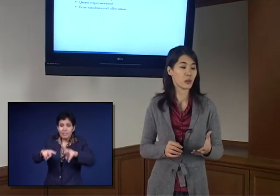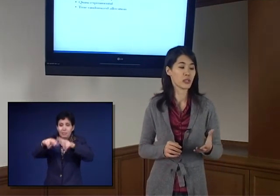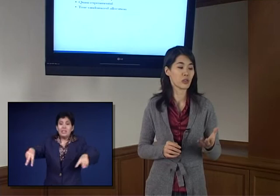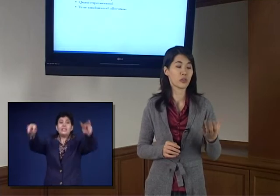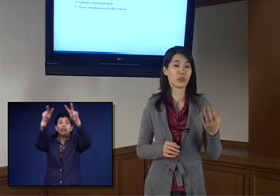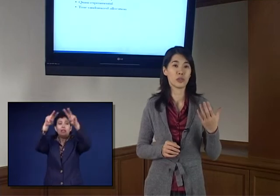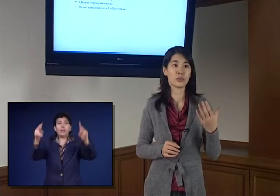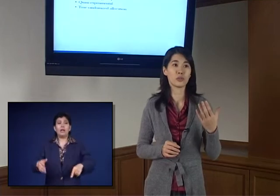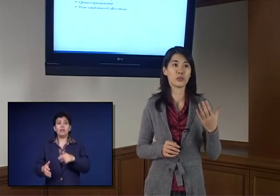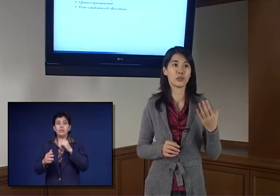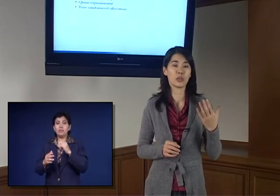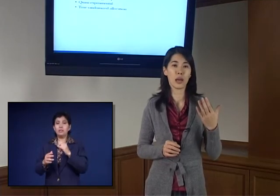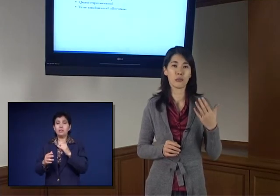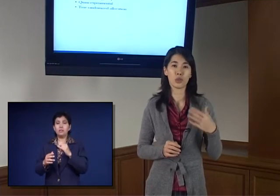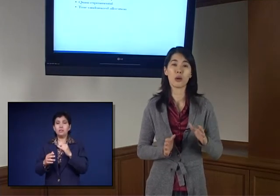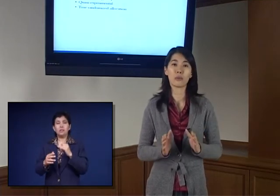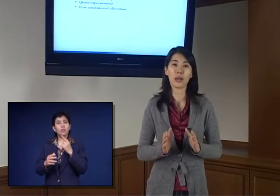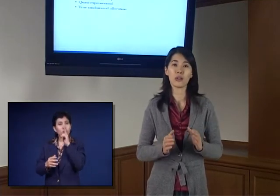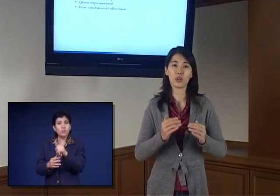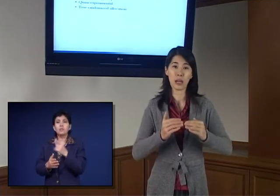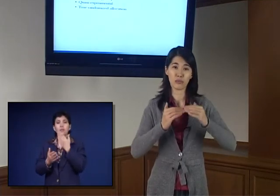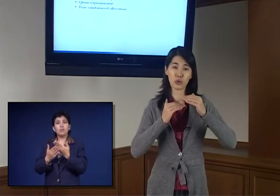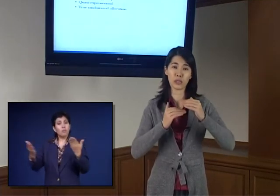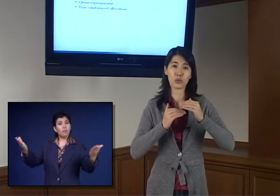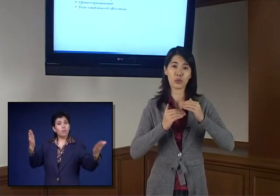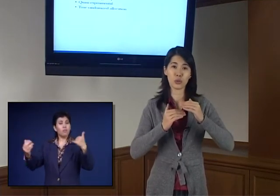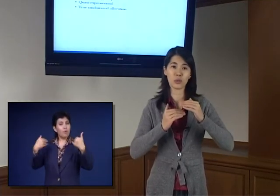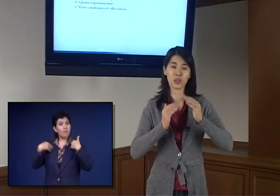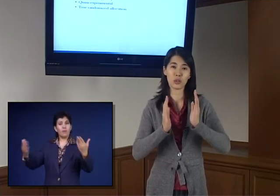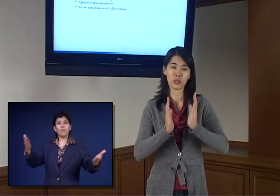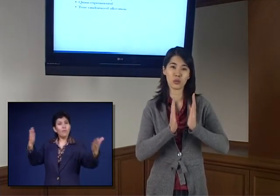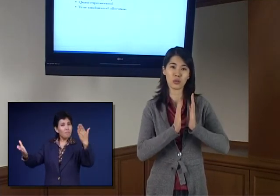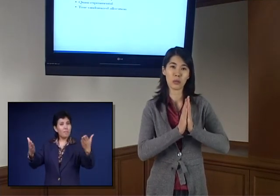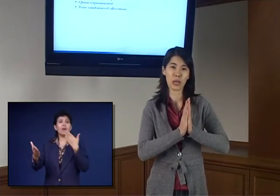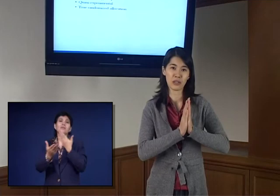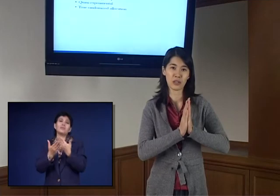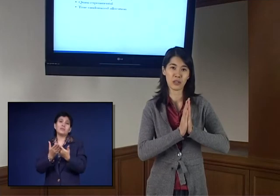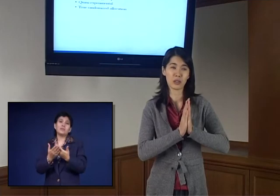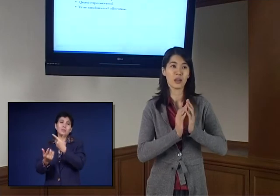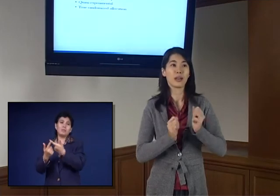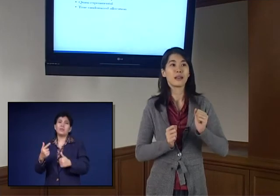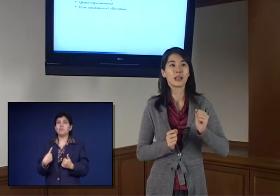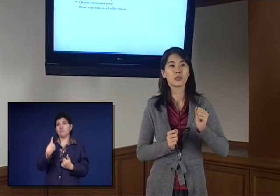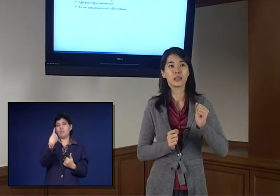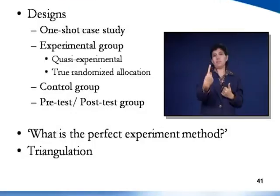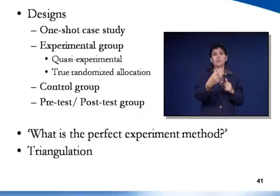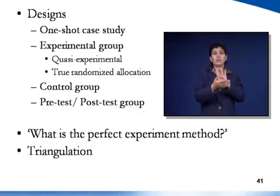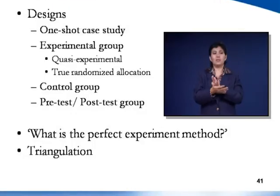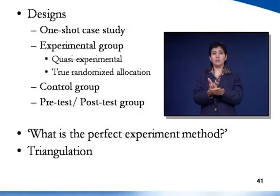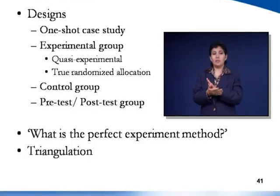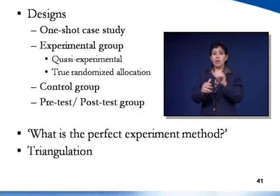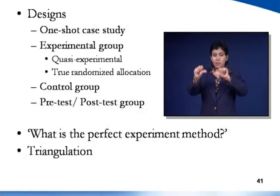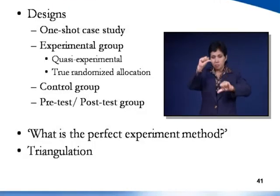So it's always good for you to compare, or you have more than two groups in order to do comparison. Next one is